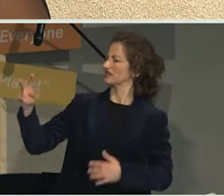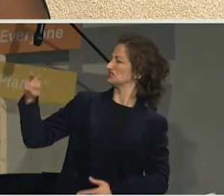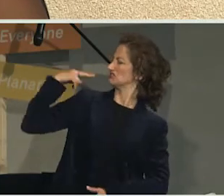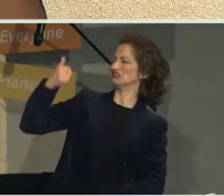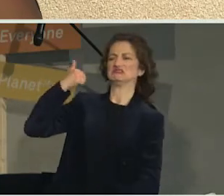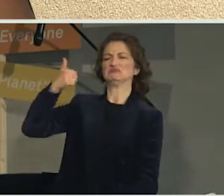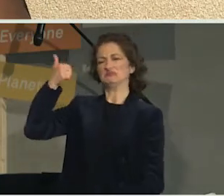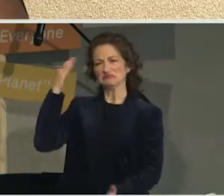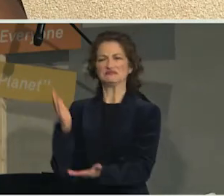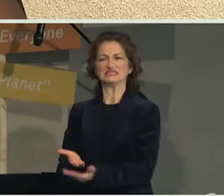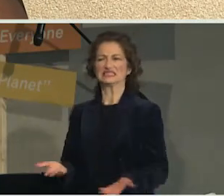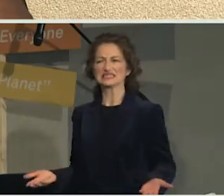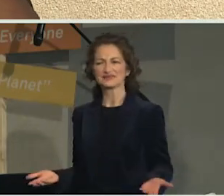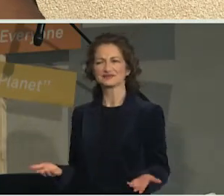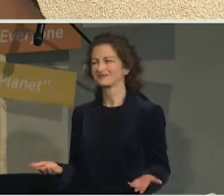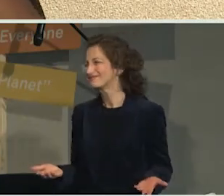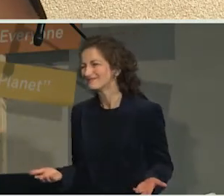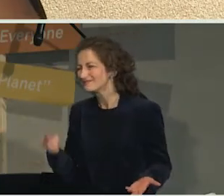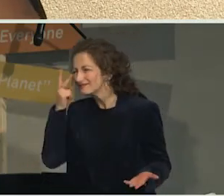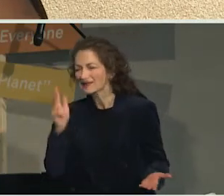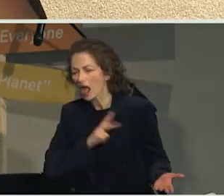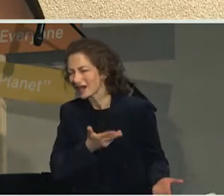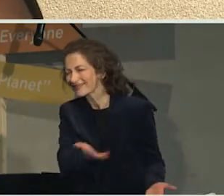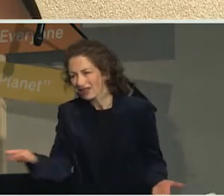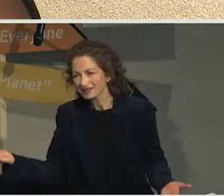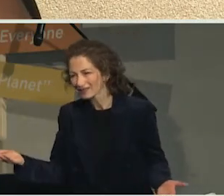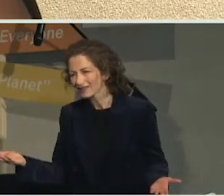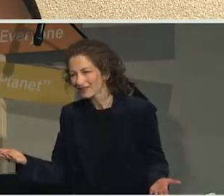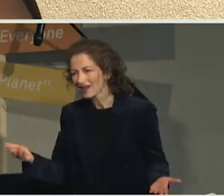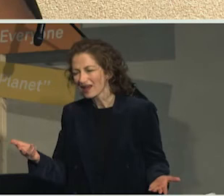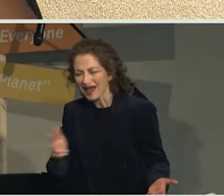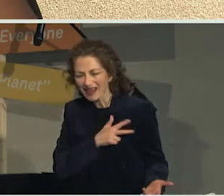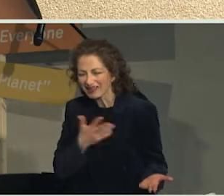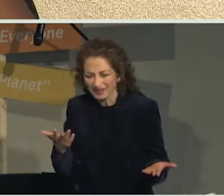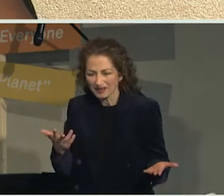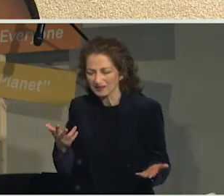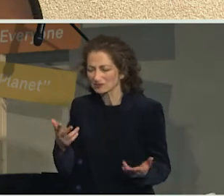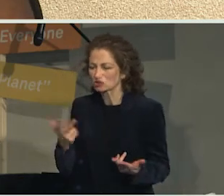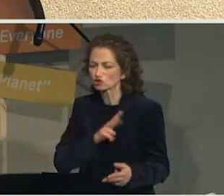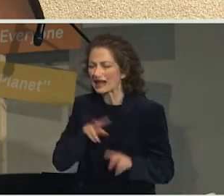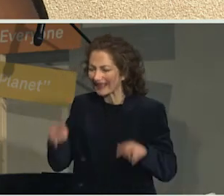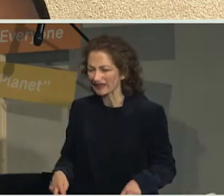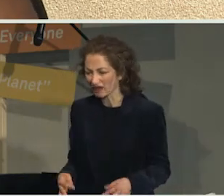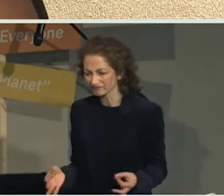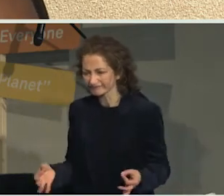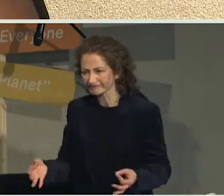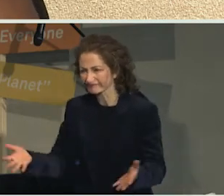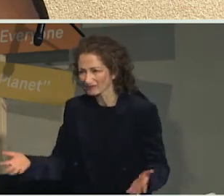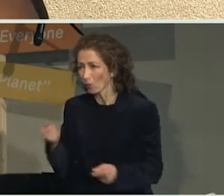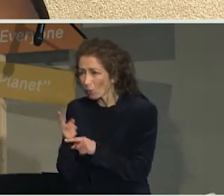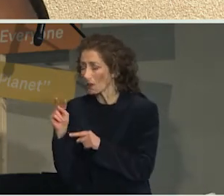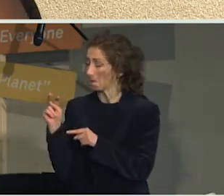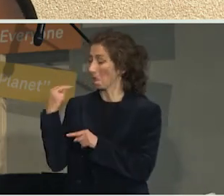social justice these days. Particularly in light of some of the shocking and truly frightening events that have